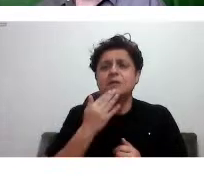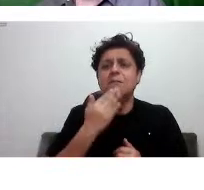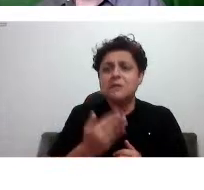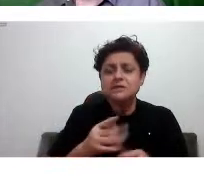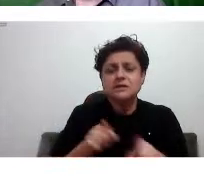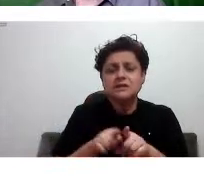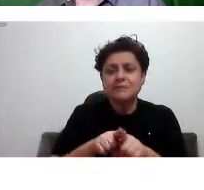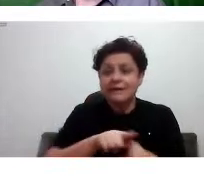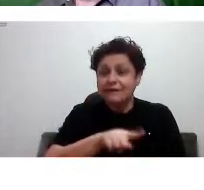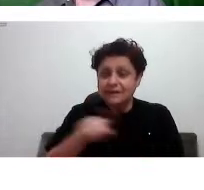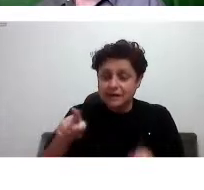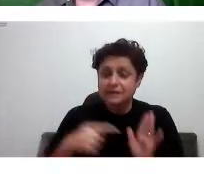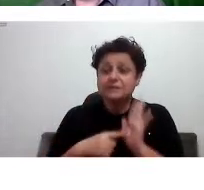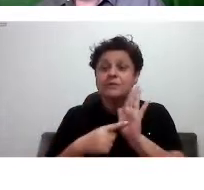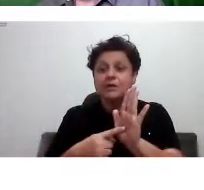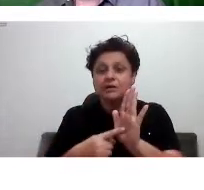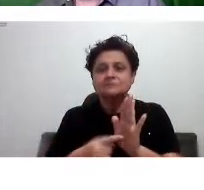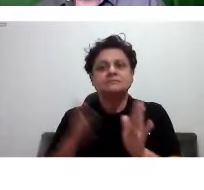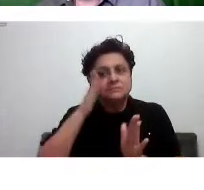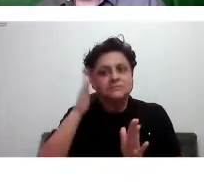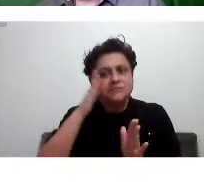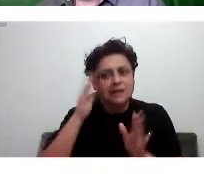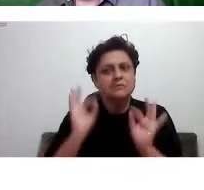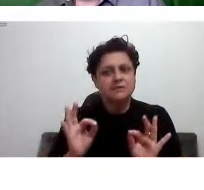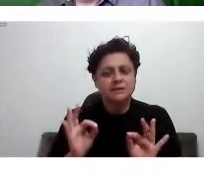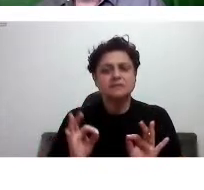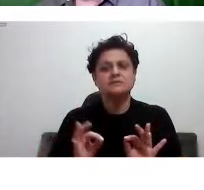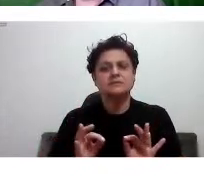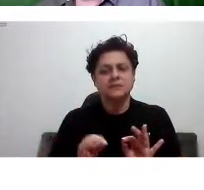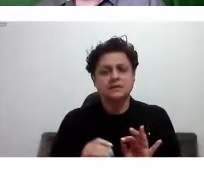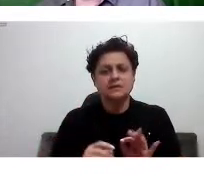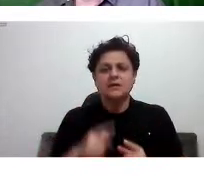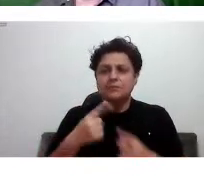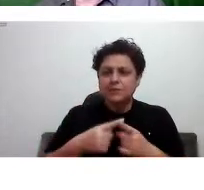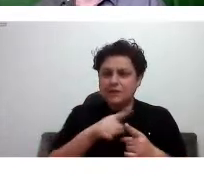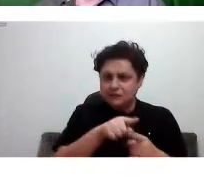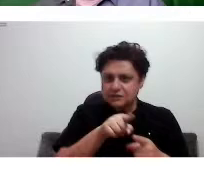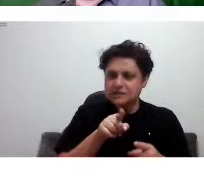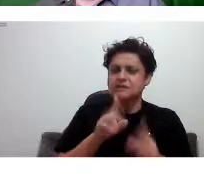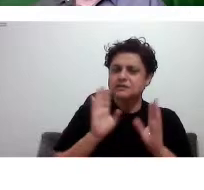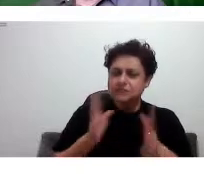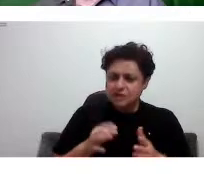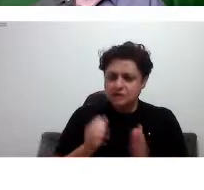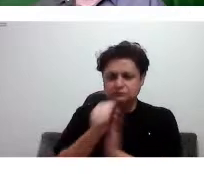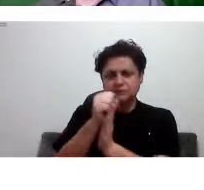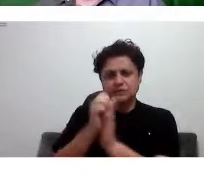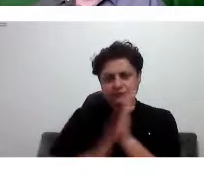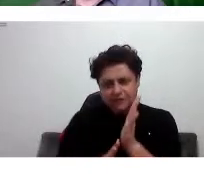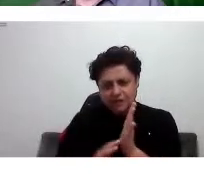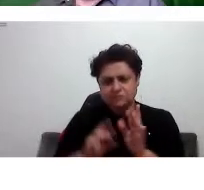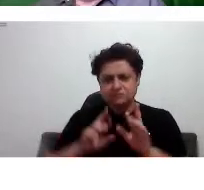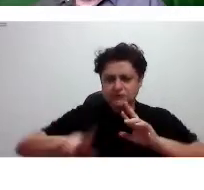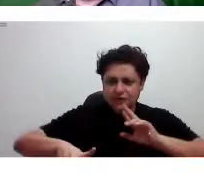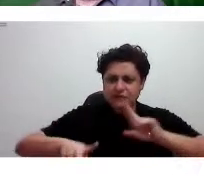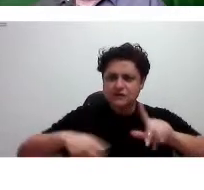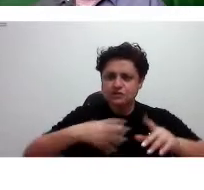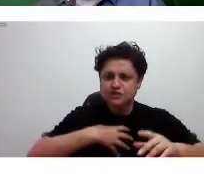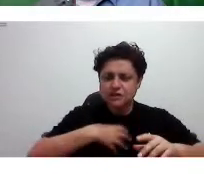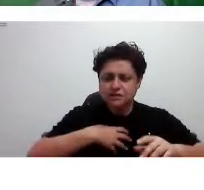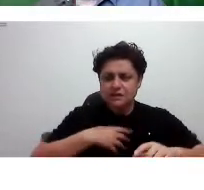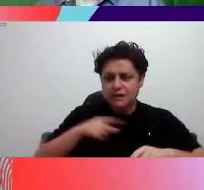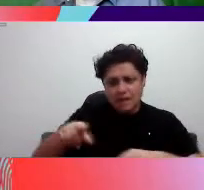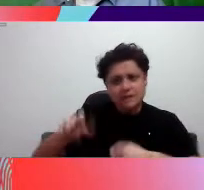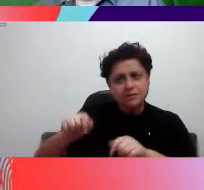you've finished the activity in different ways? Could you give them options? Think about it. And that